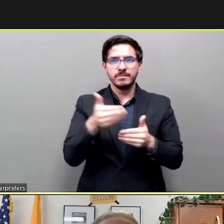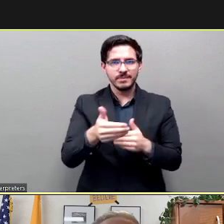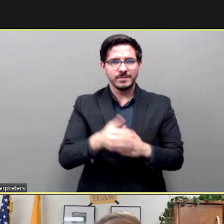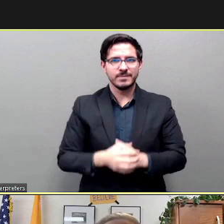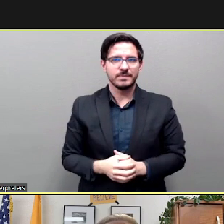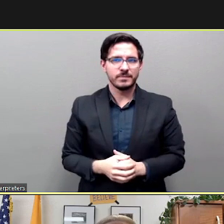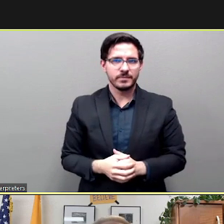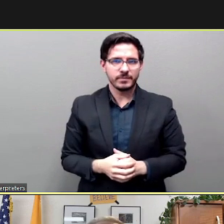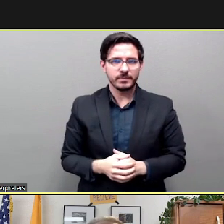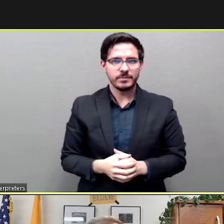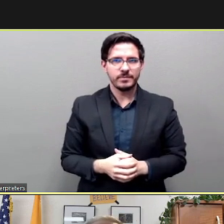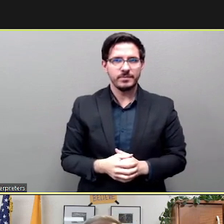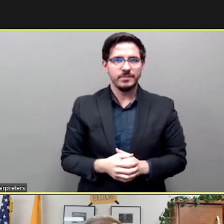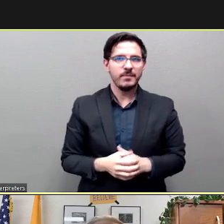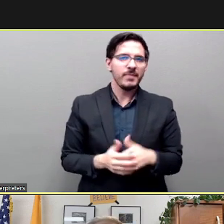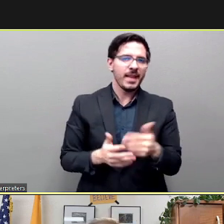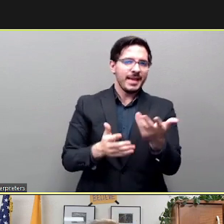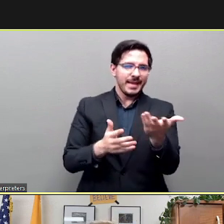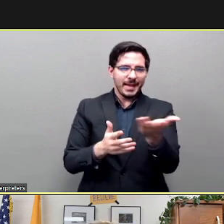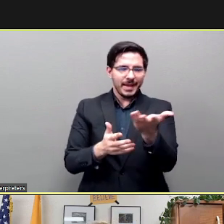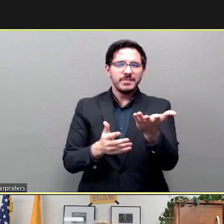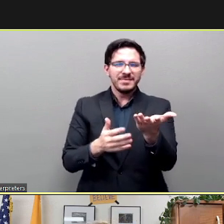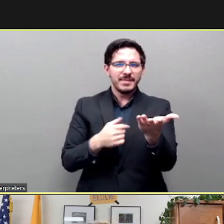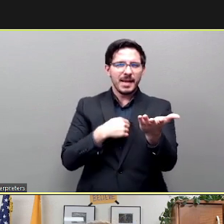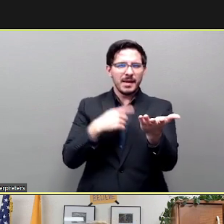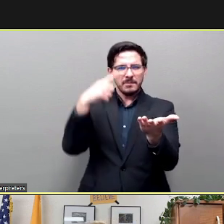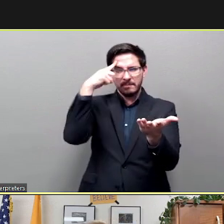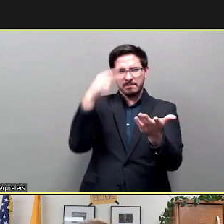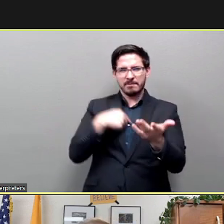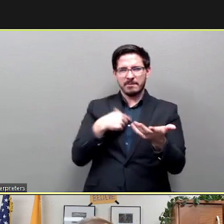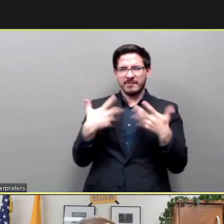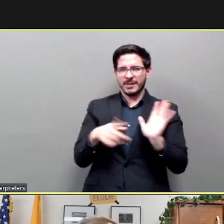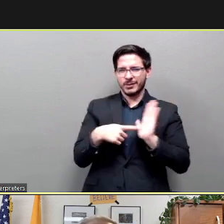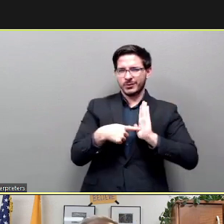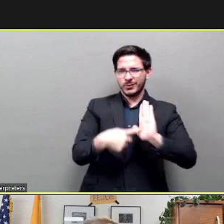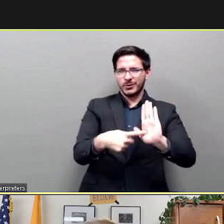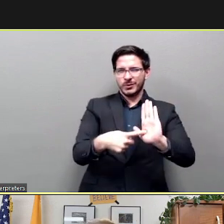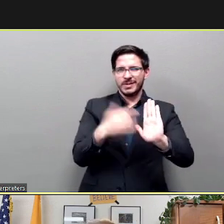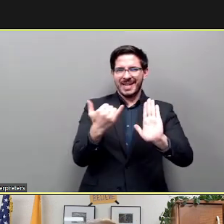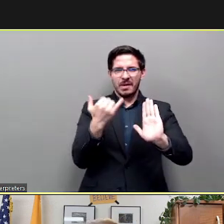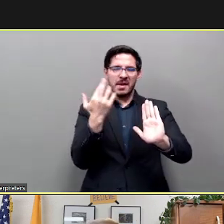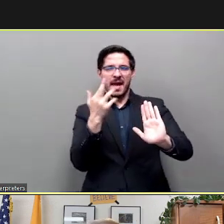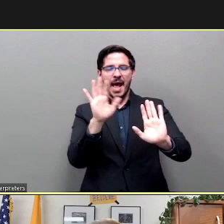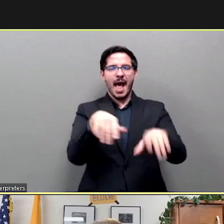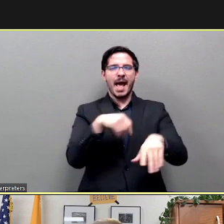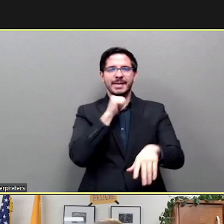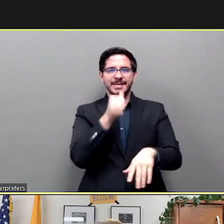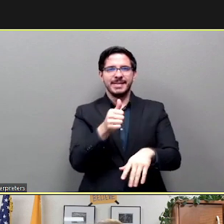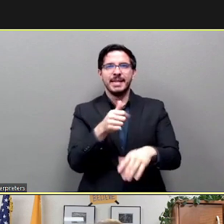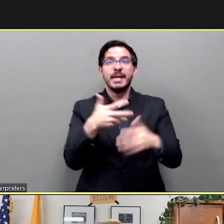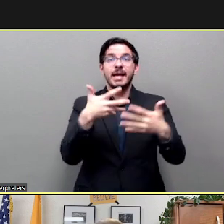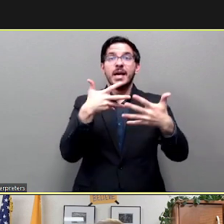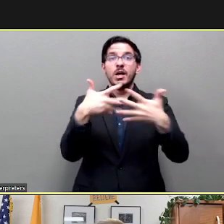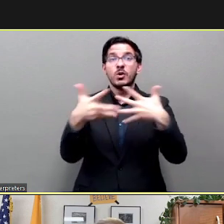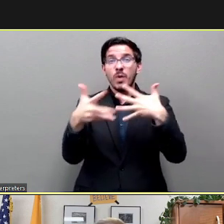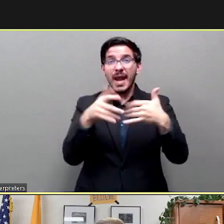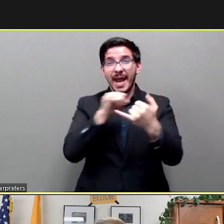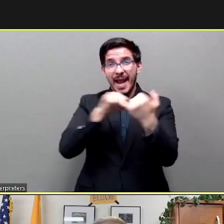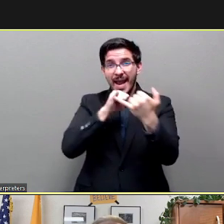and this is just, I thought I'd already show this, but I know I realized I didn't. Ignore the gray bars, but you can see